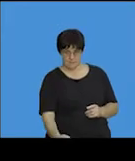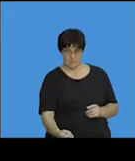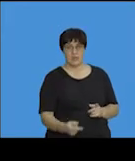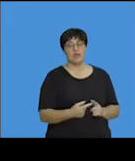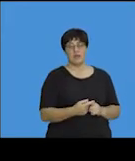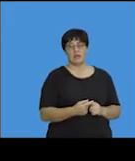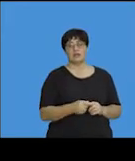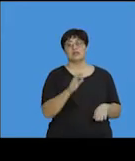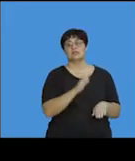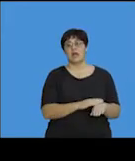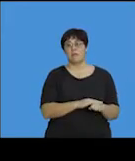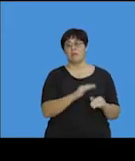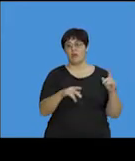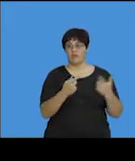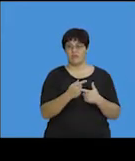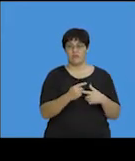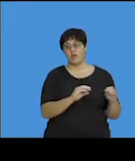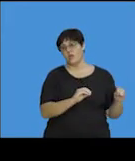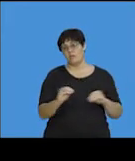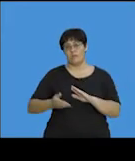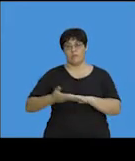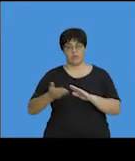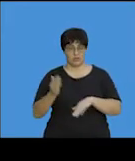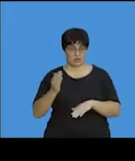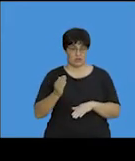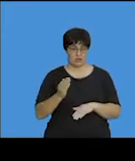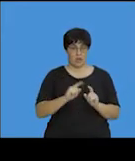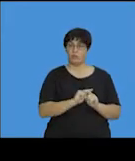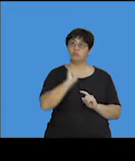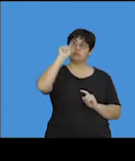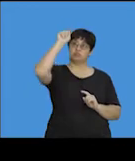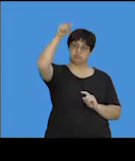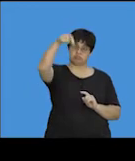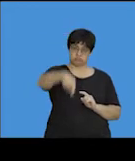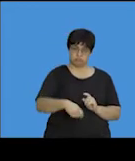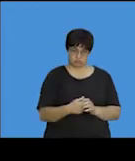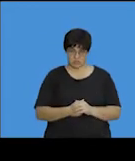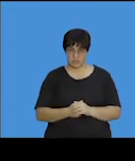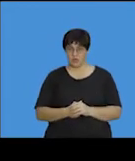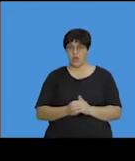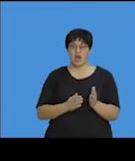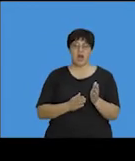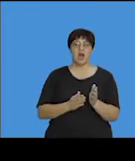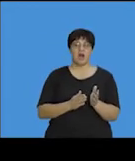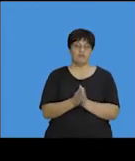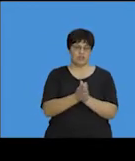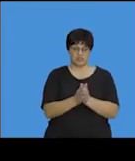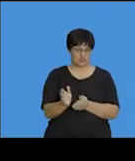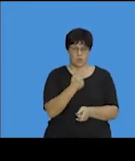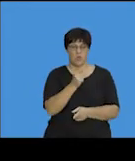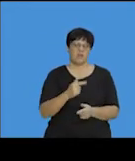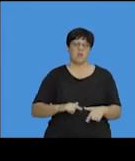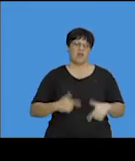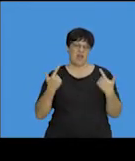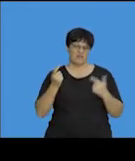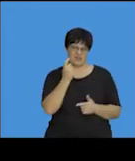on the ground below. The velocity time graph represents the motion of the projectile X. We're going to ignore friction. We